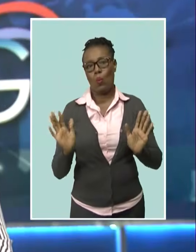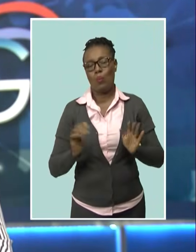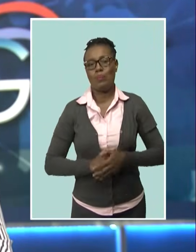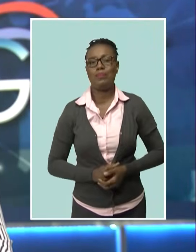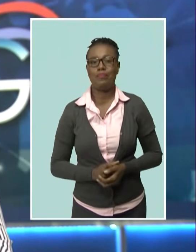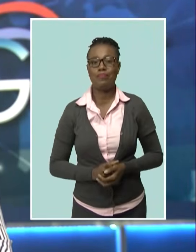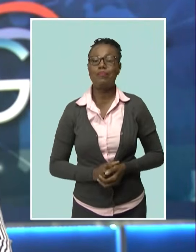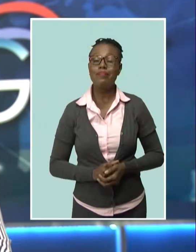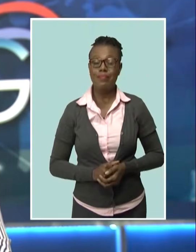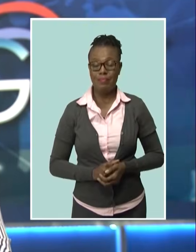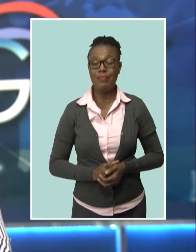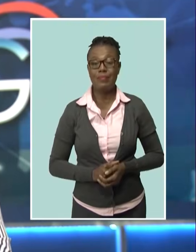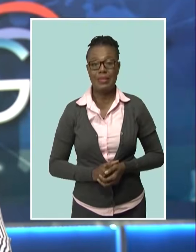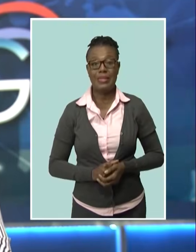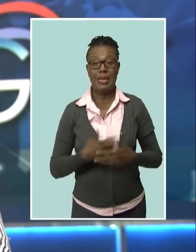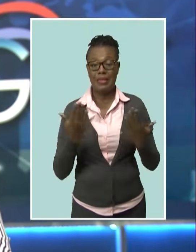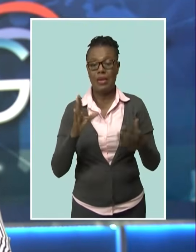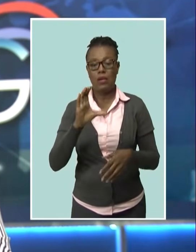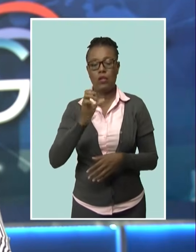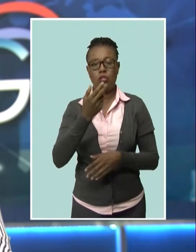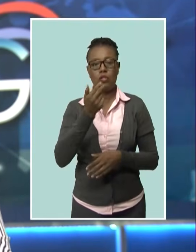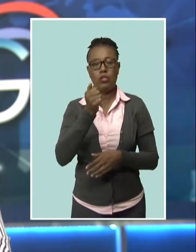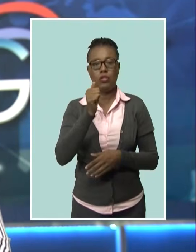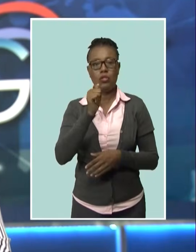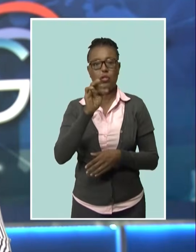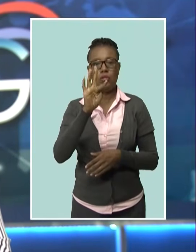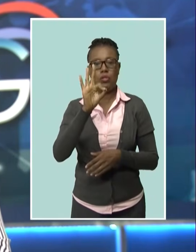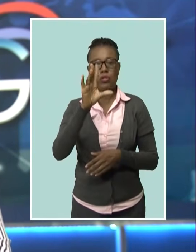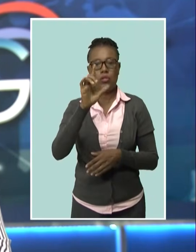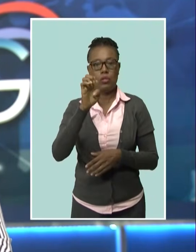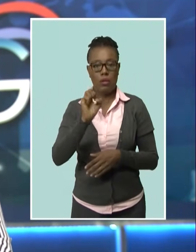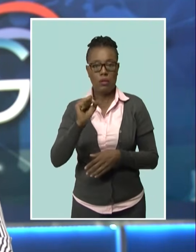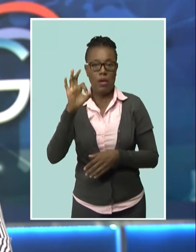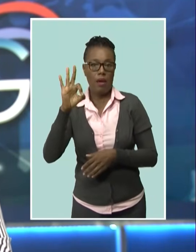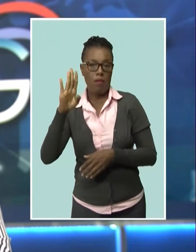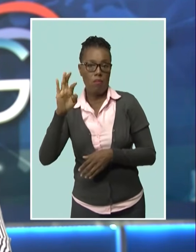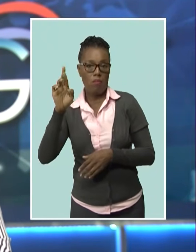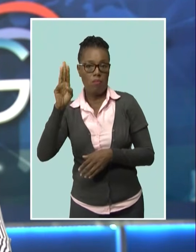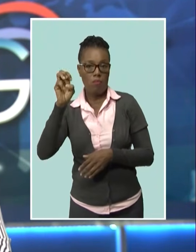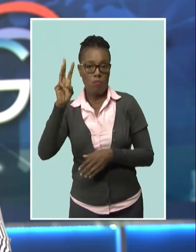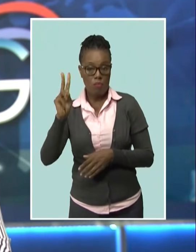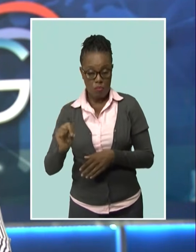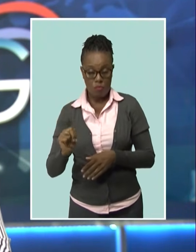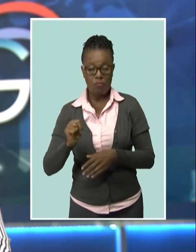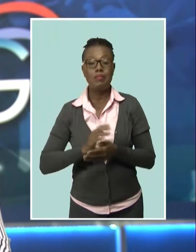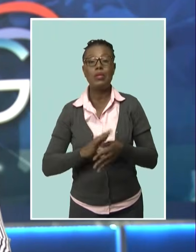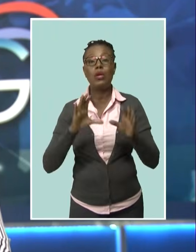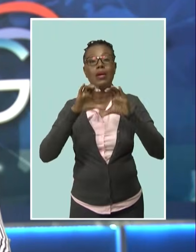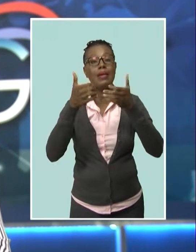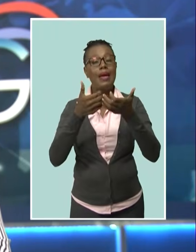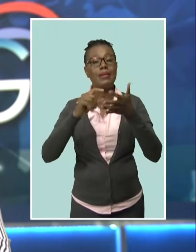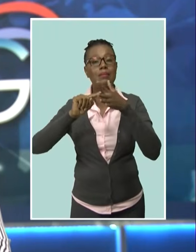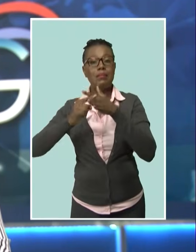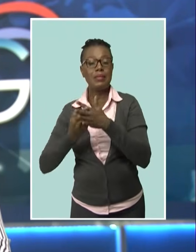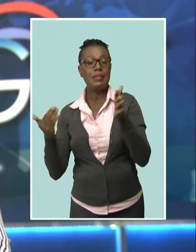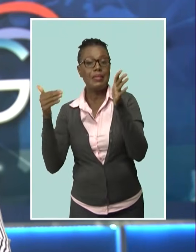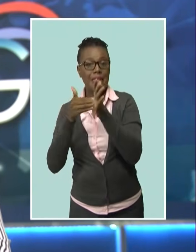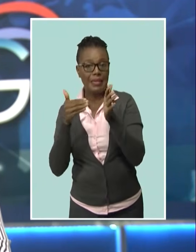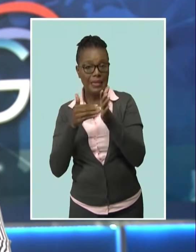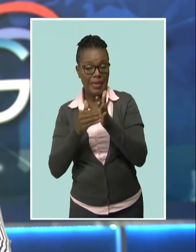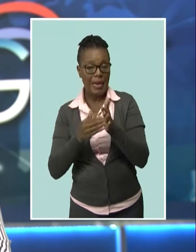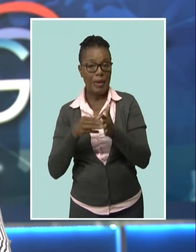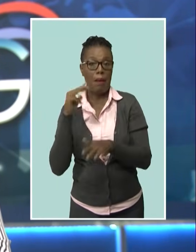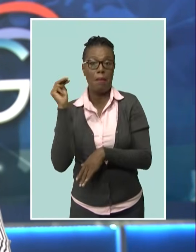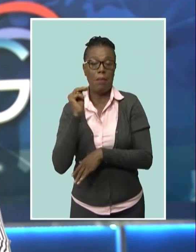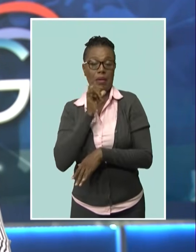Thanks, Anesta. Classes will resume at the Charles F Broome Memorial School tomorrow after teachers called in sick on Monday and were locked in